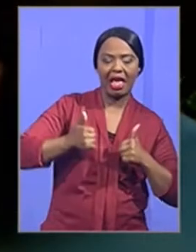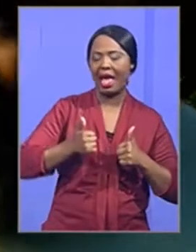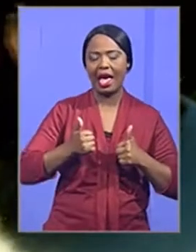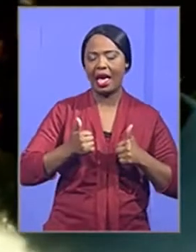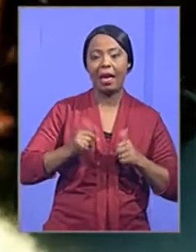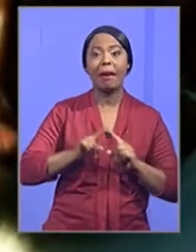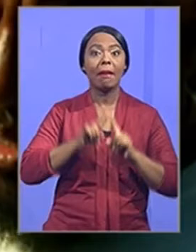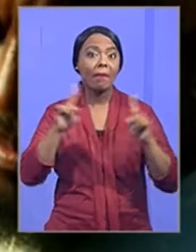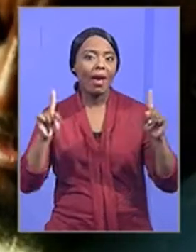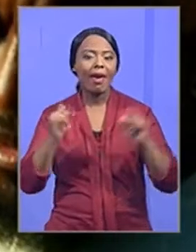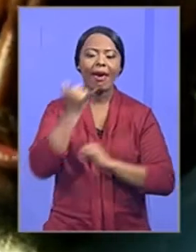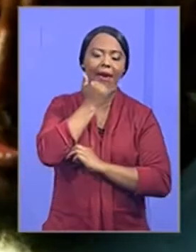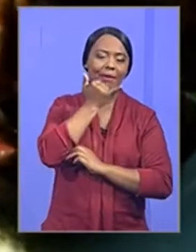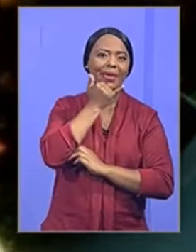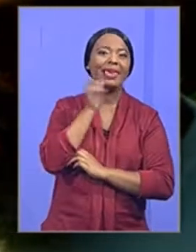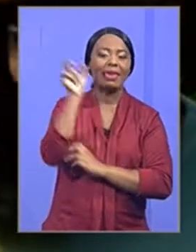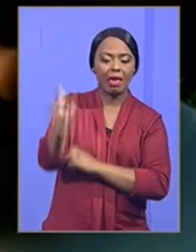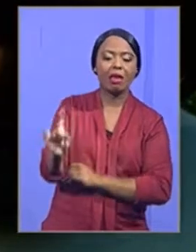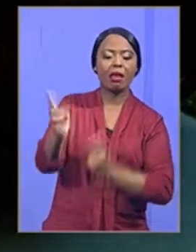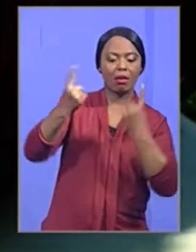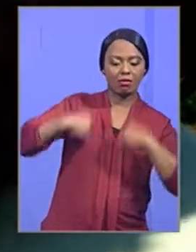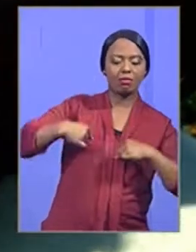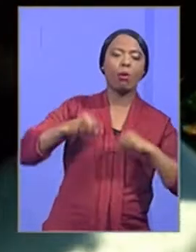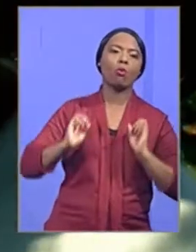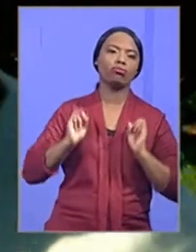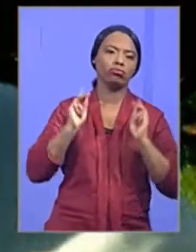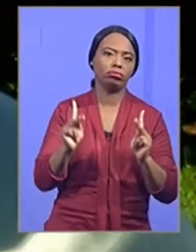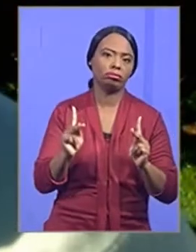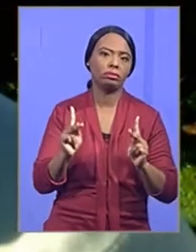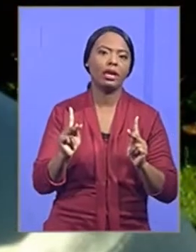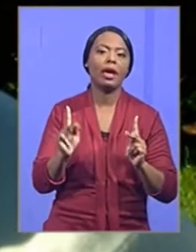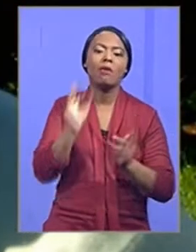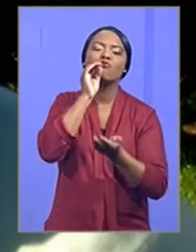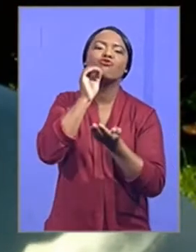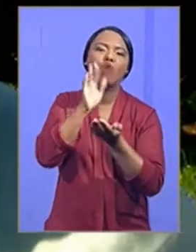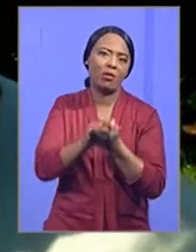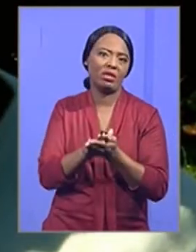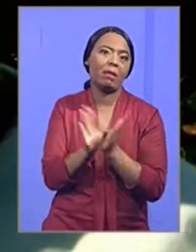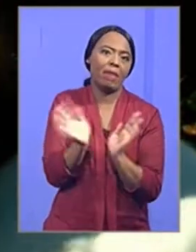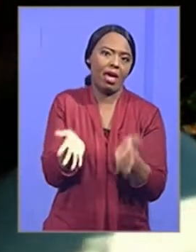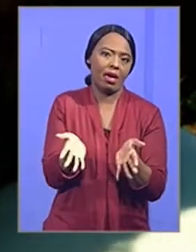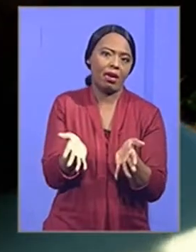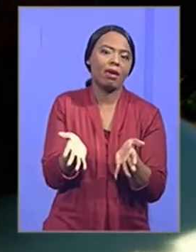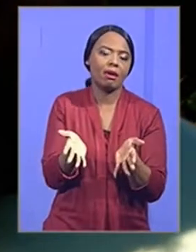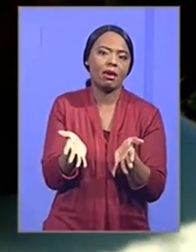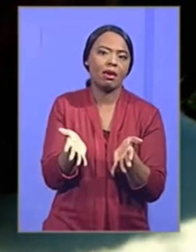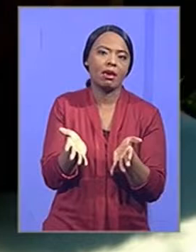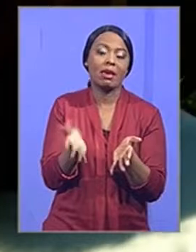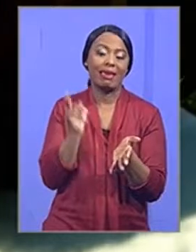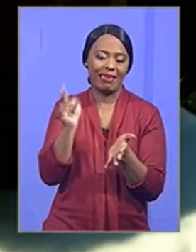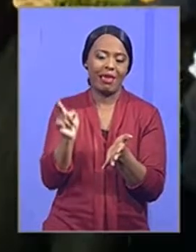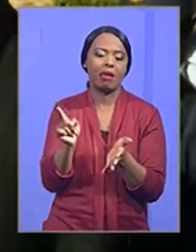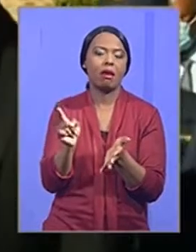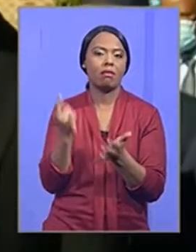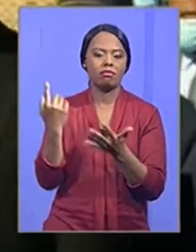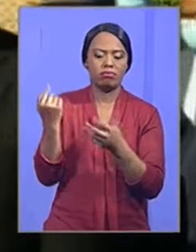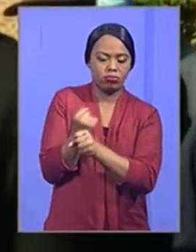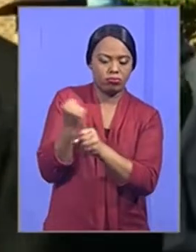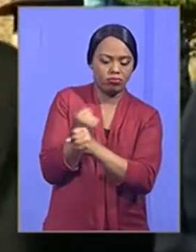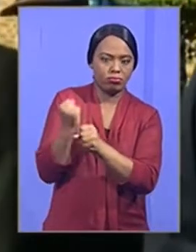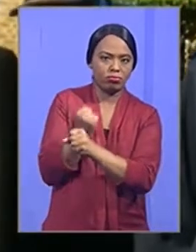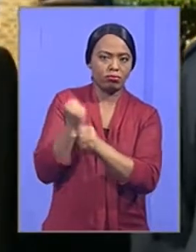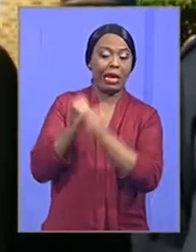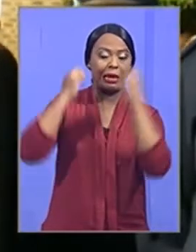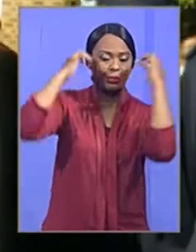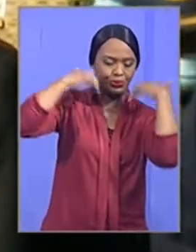happy that he came and promised us that they are taking the matter